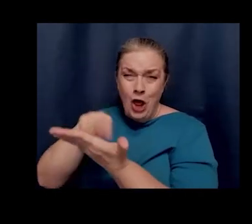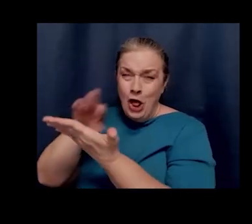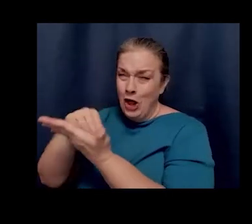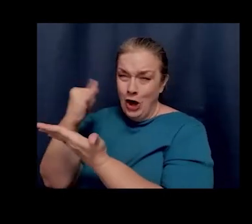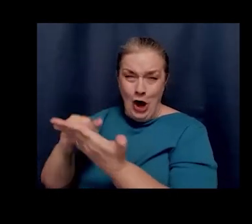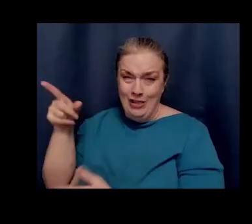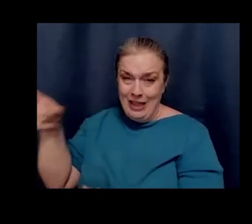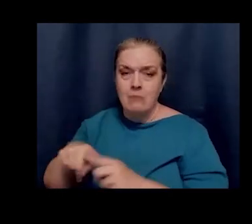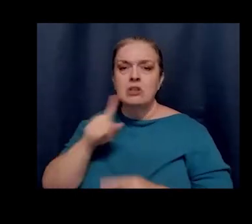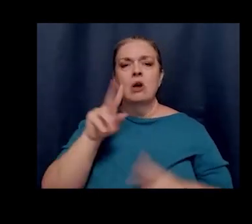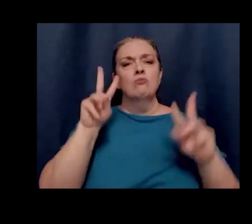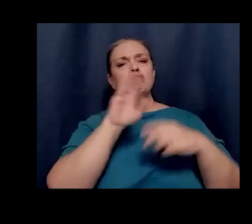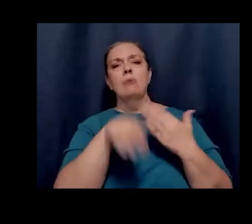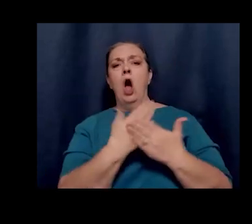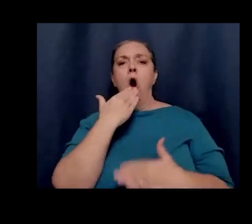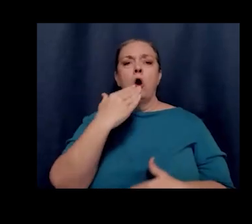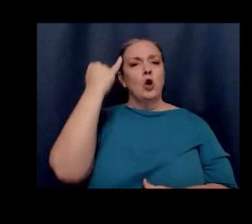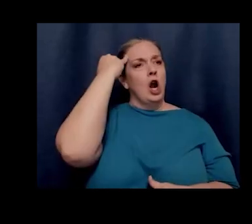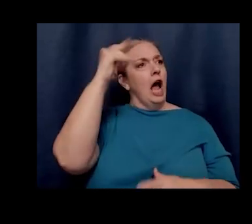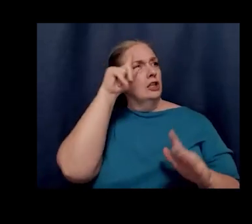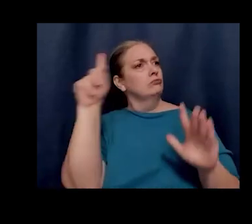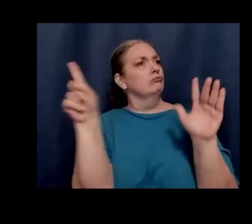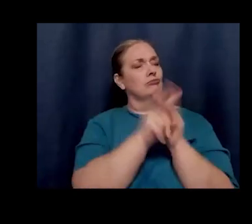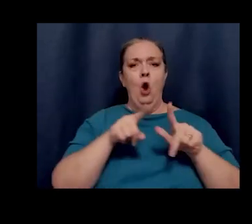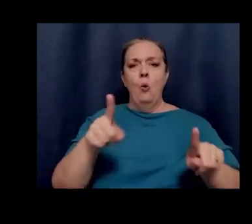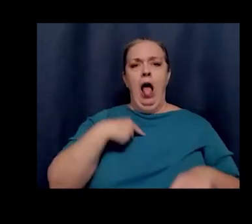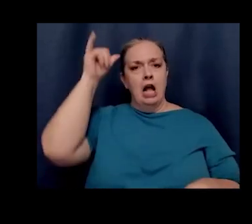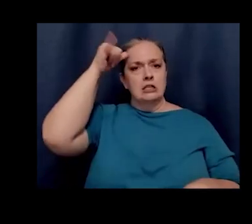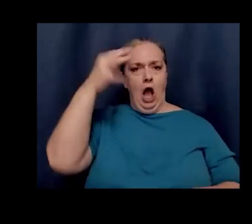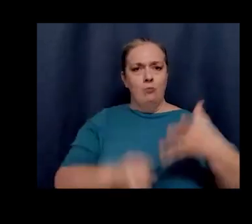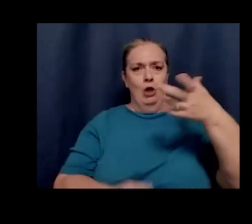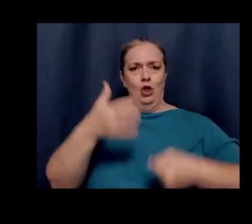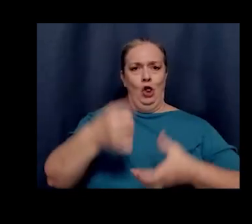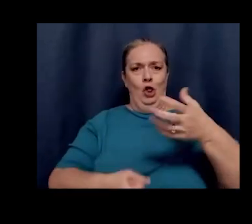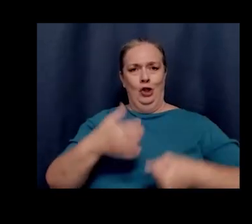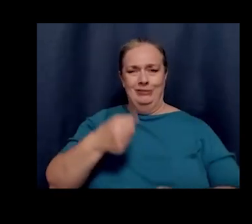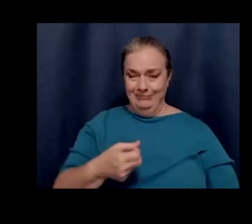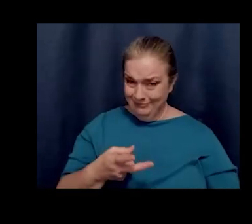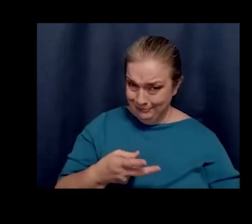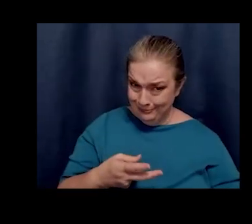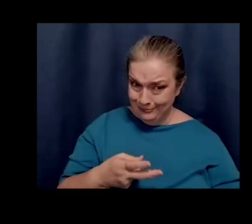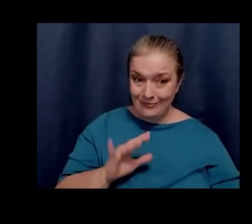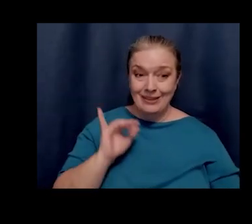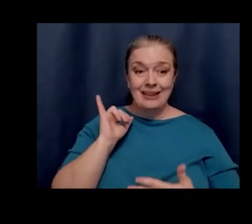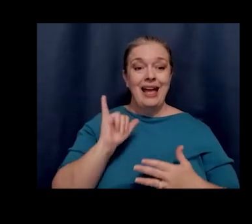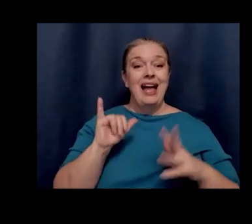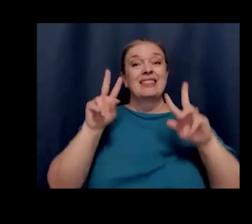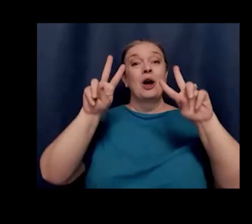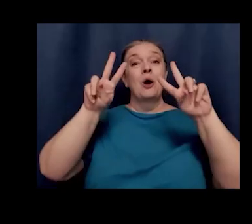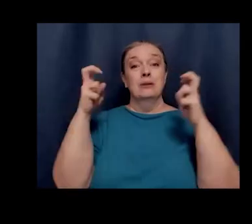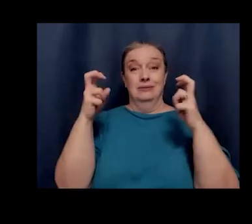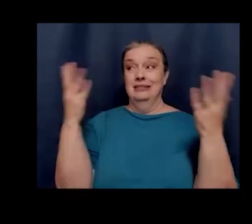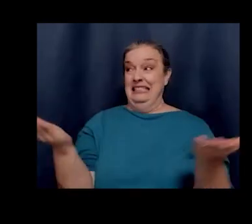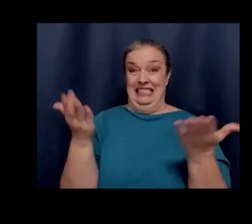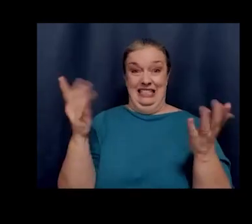ever came to me came while I was milking a cow. The exhibition walls all contain quotes like these, giving us a bit